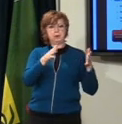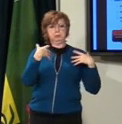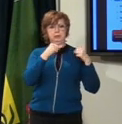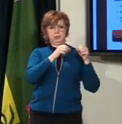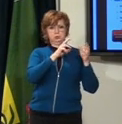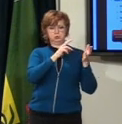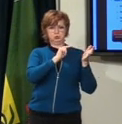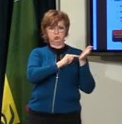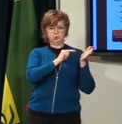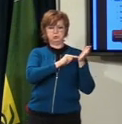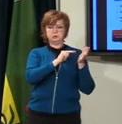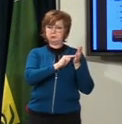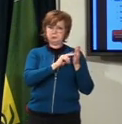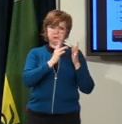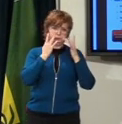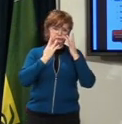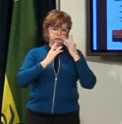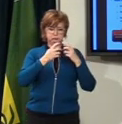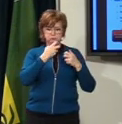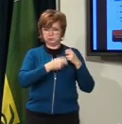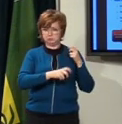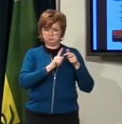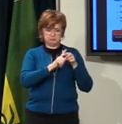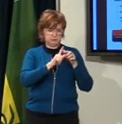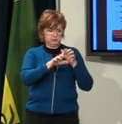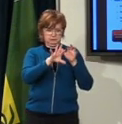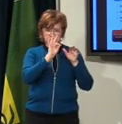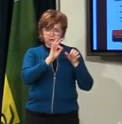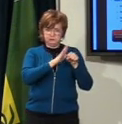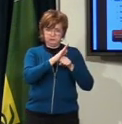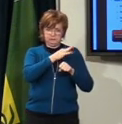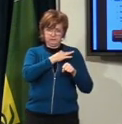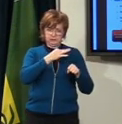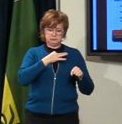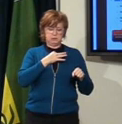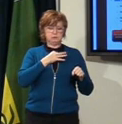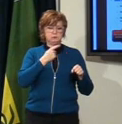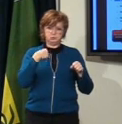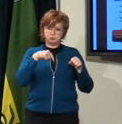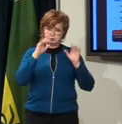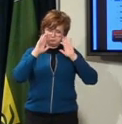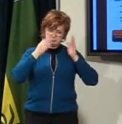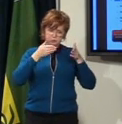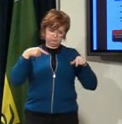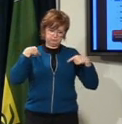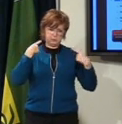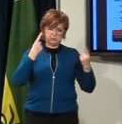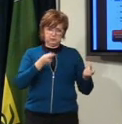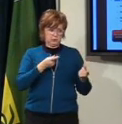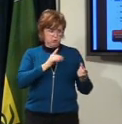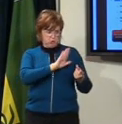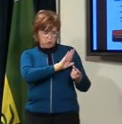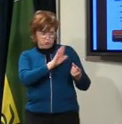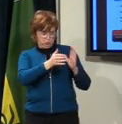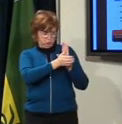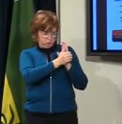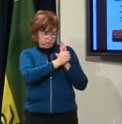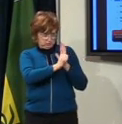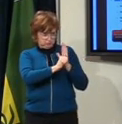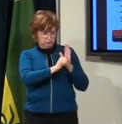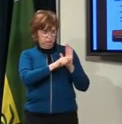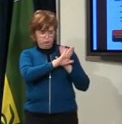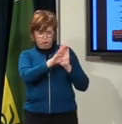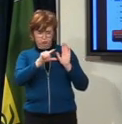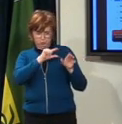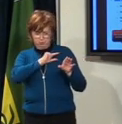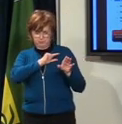pandemic, and we have really focused their efforts on the work that they are uniquely qualified and skilled to do in